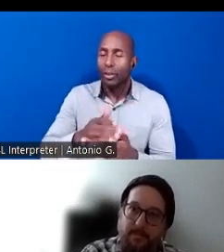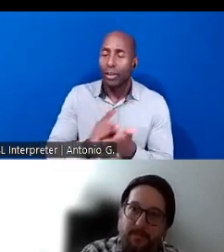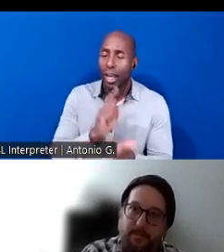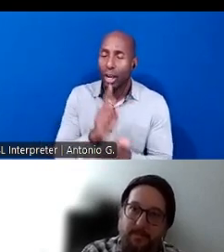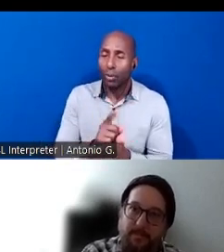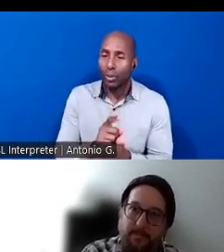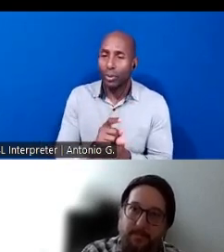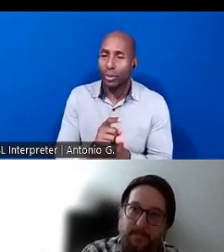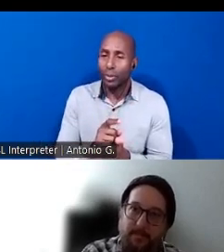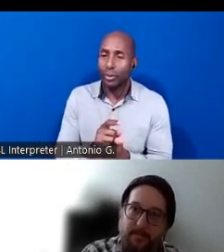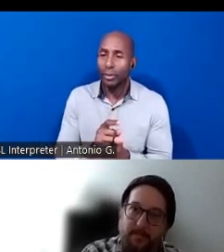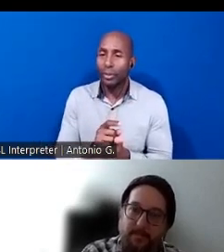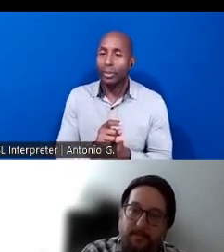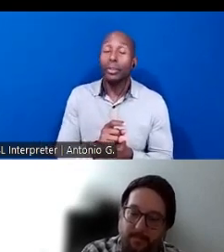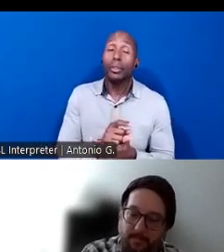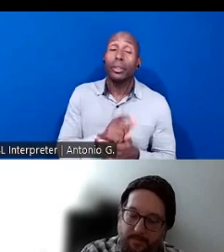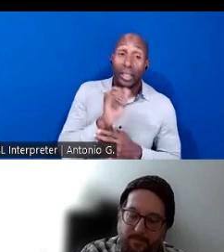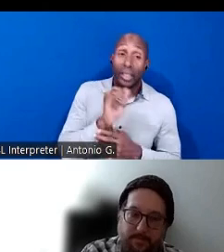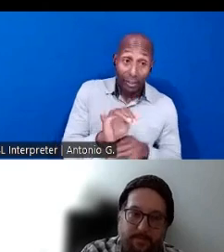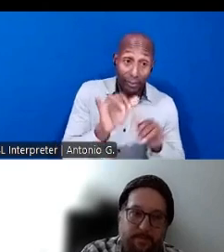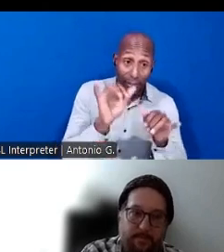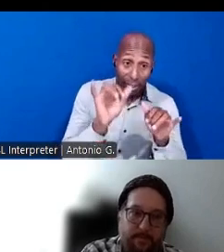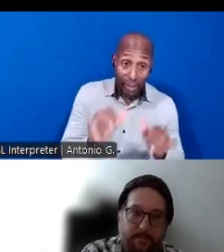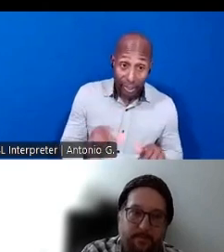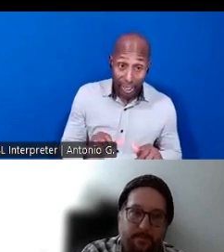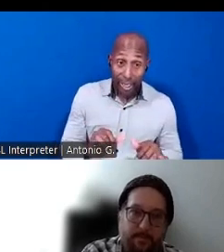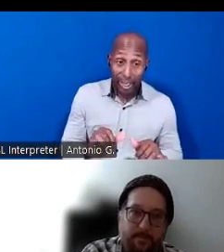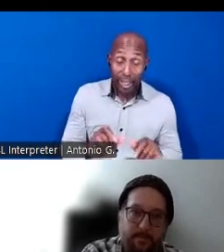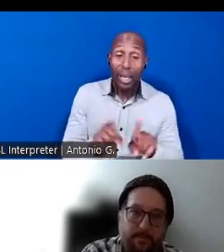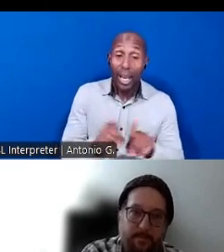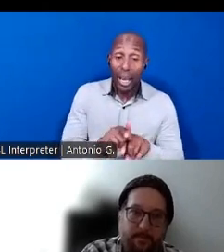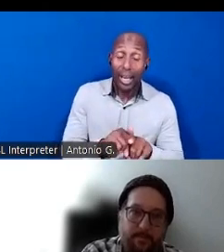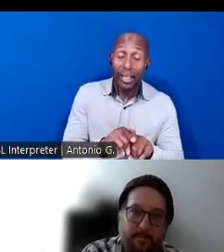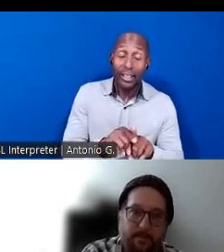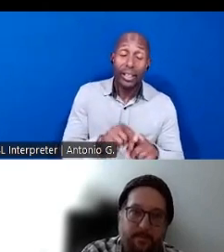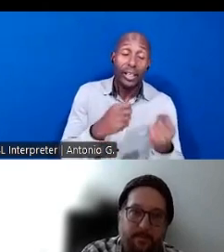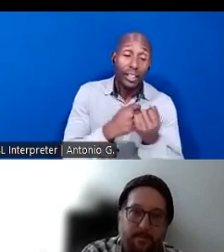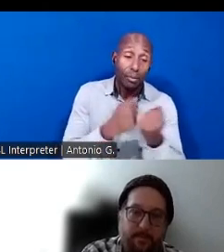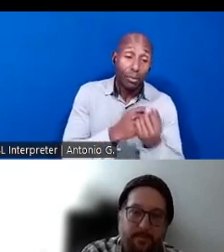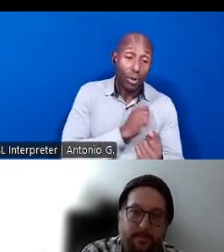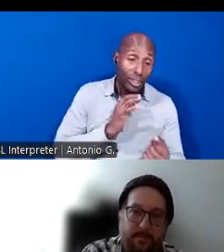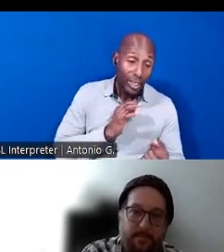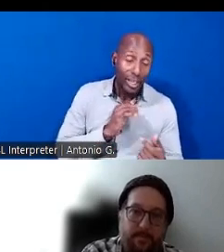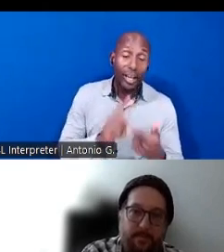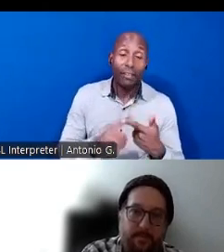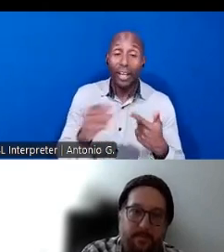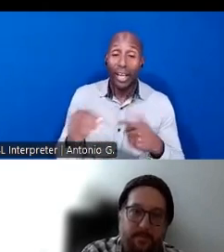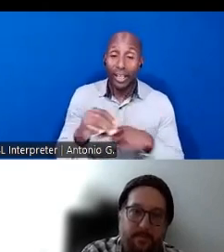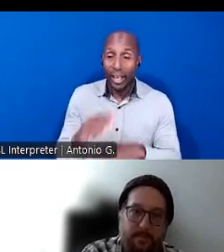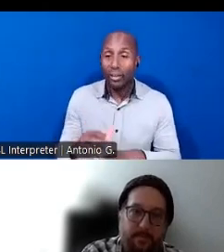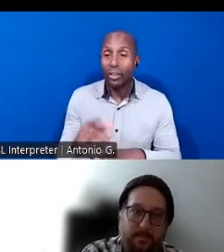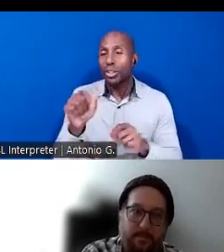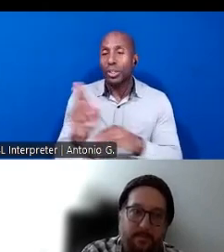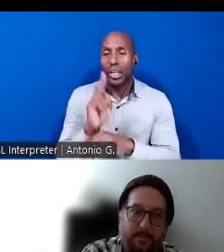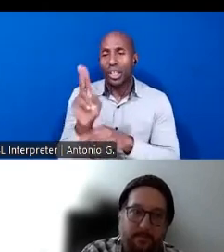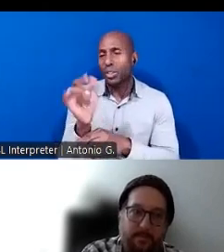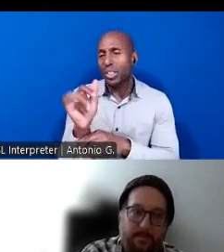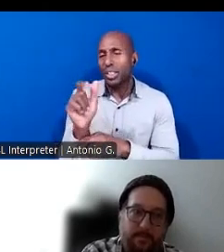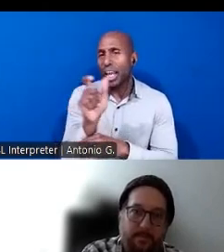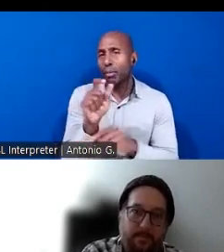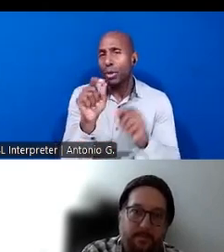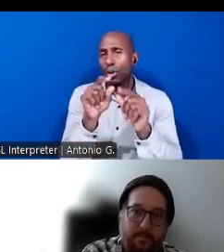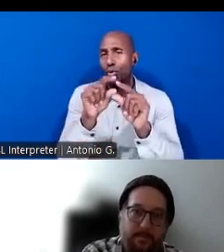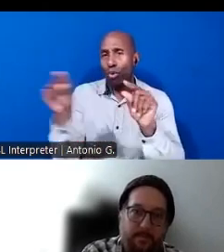the same amount of hours per week as both a support staff and a counselor, then you can use the same row and the drop down to